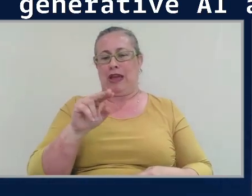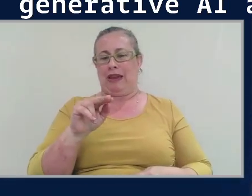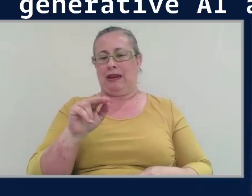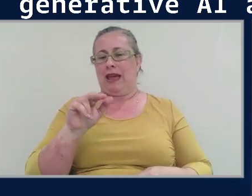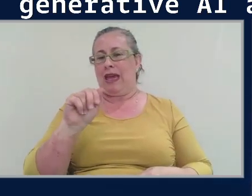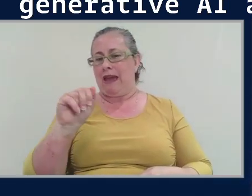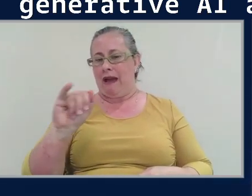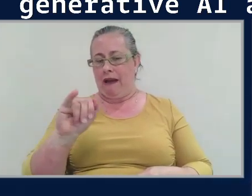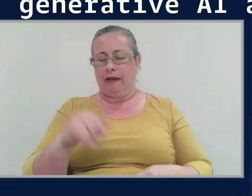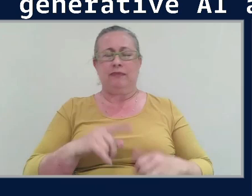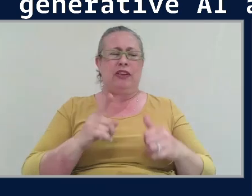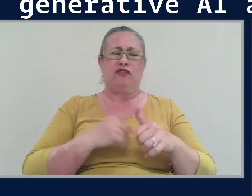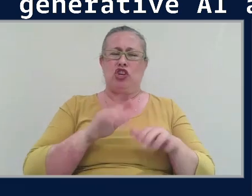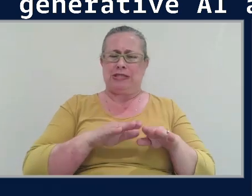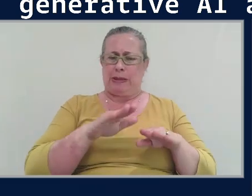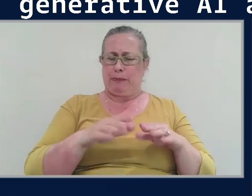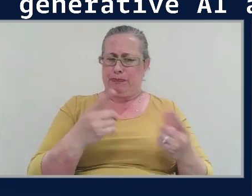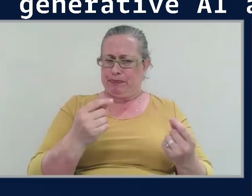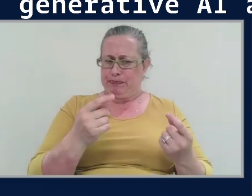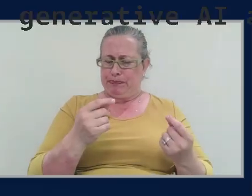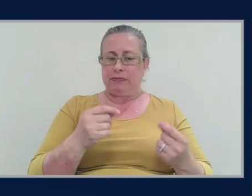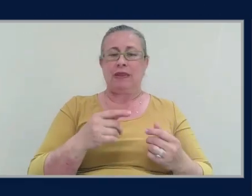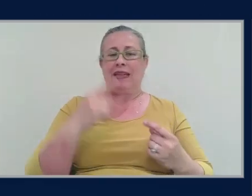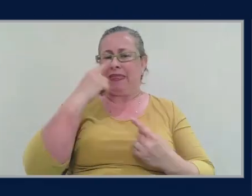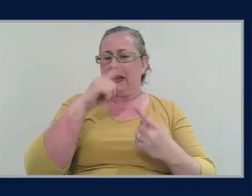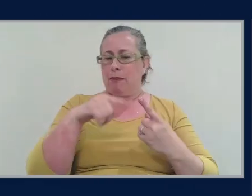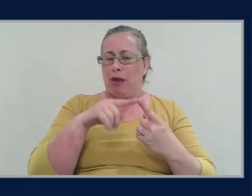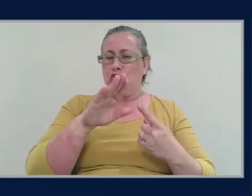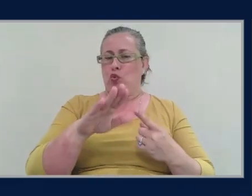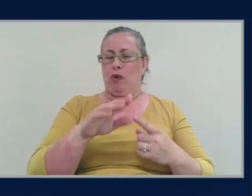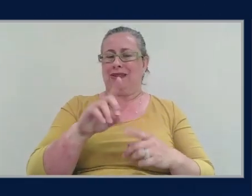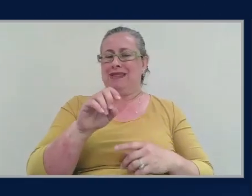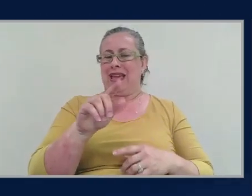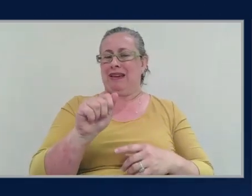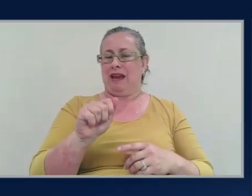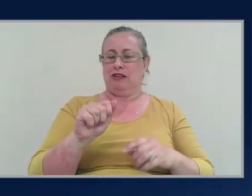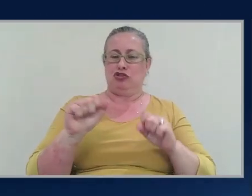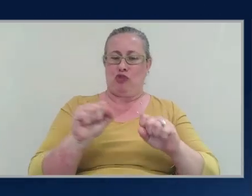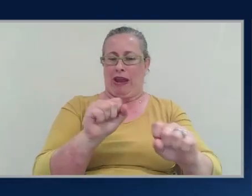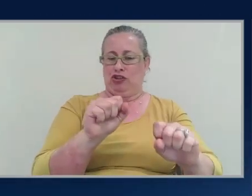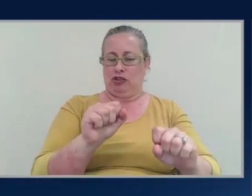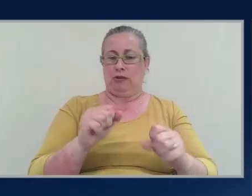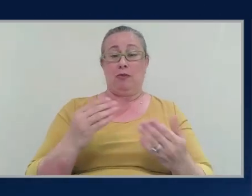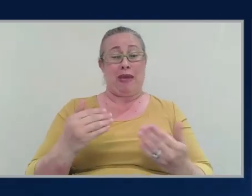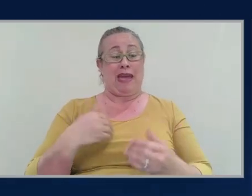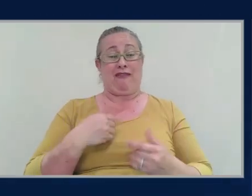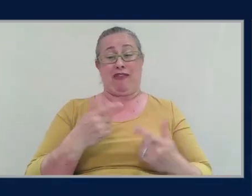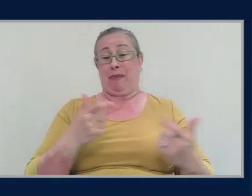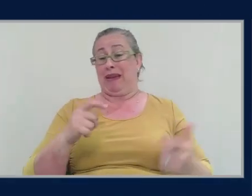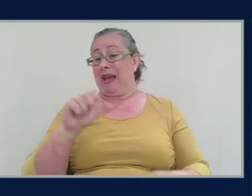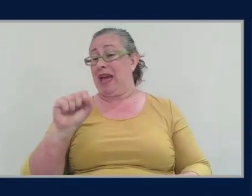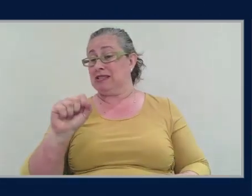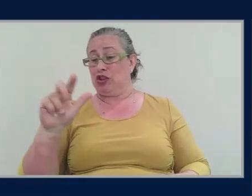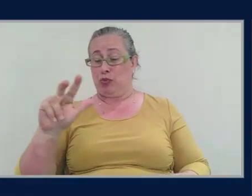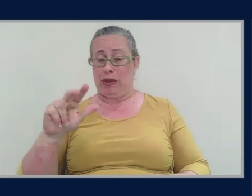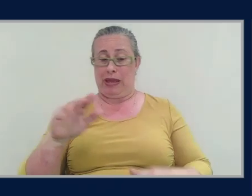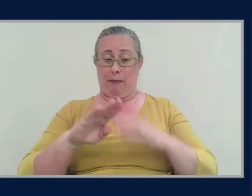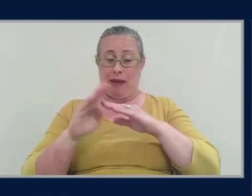really, you just need to think about your data strategy, because you may have a big S3 bucket, or your data may live all